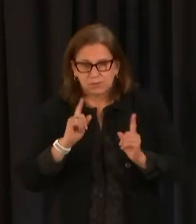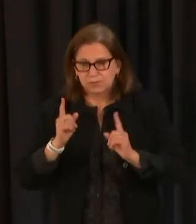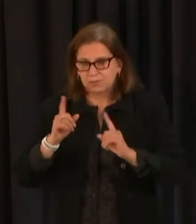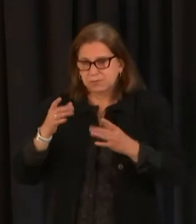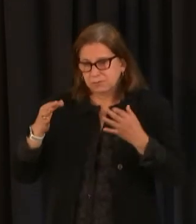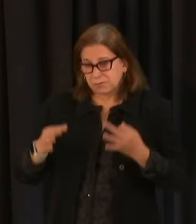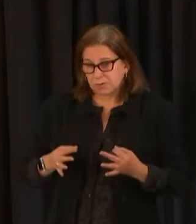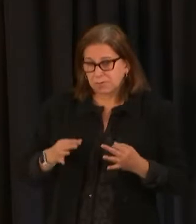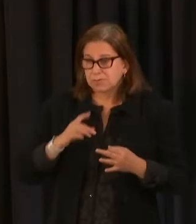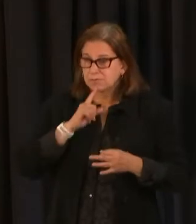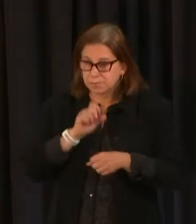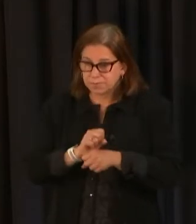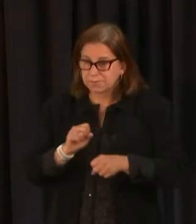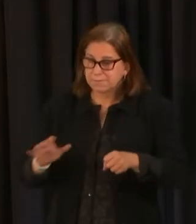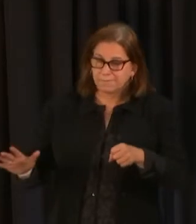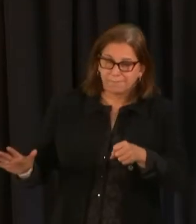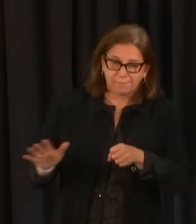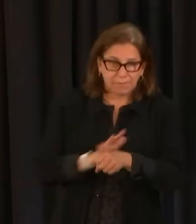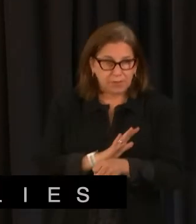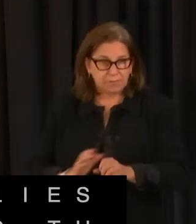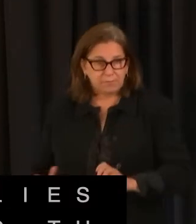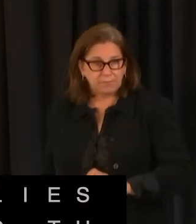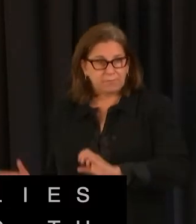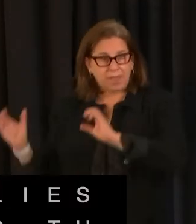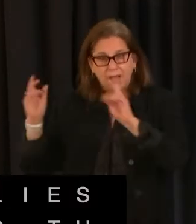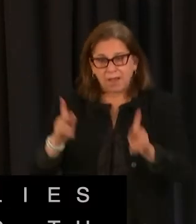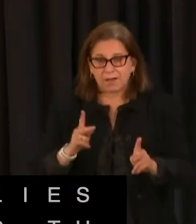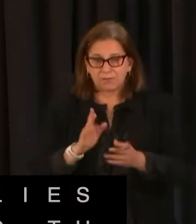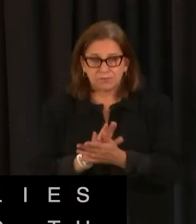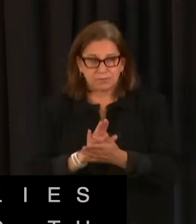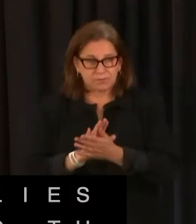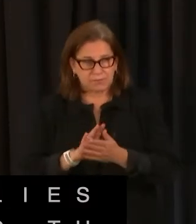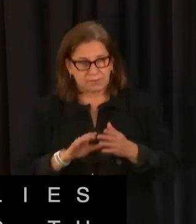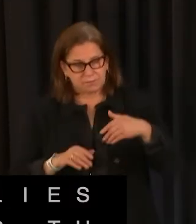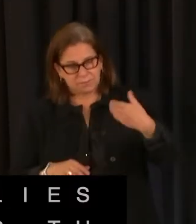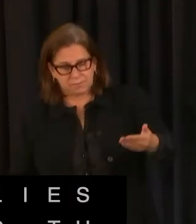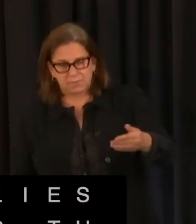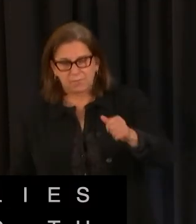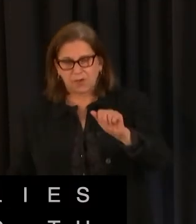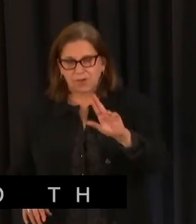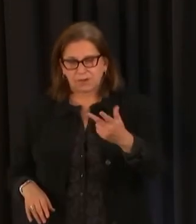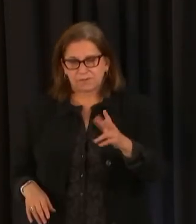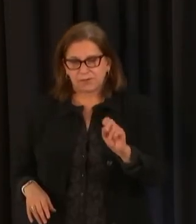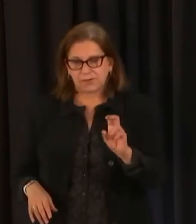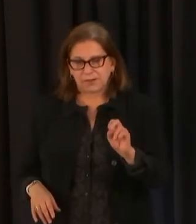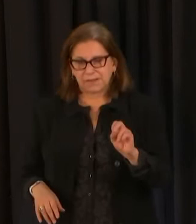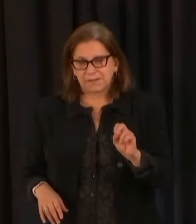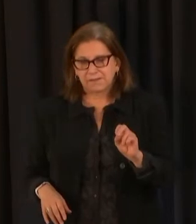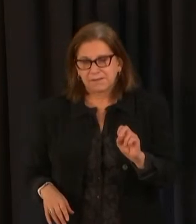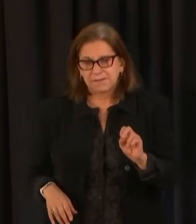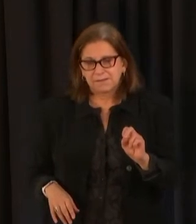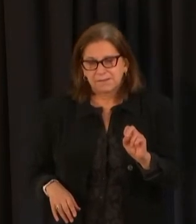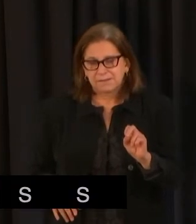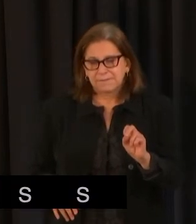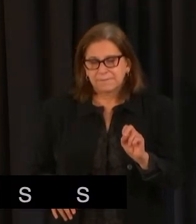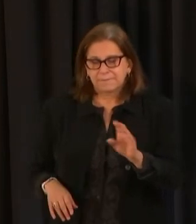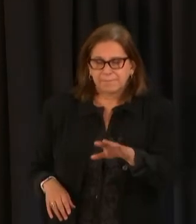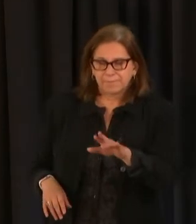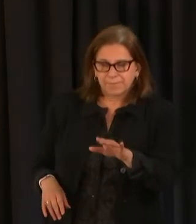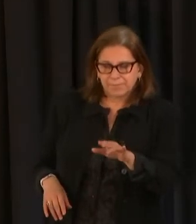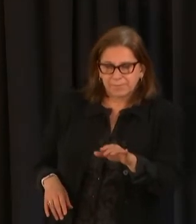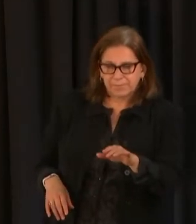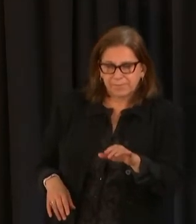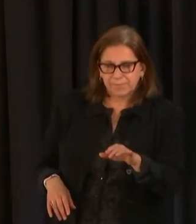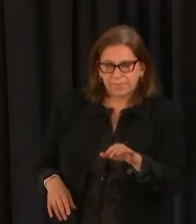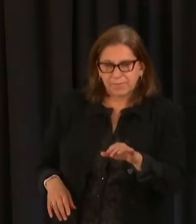their classroom where there's space available. So that can continue to happen in Term 4, as well